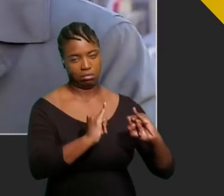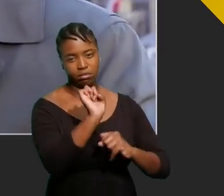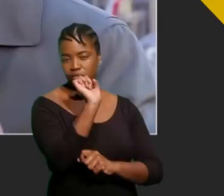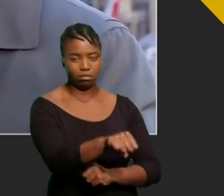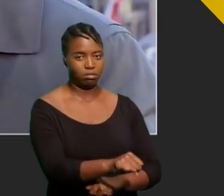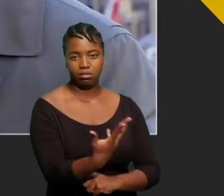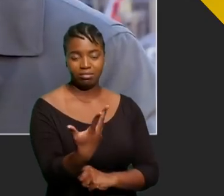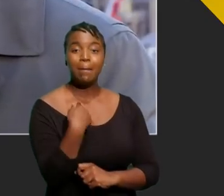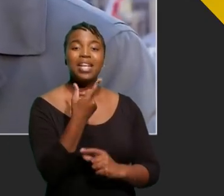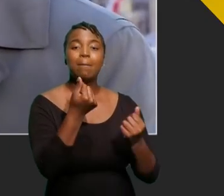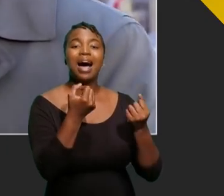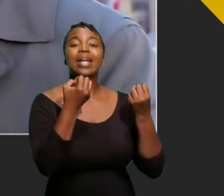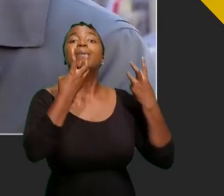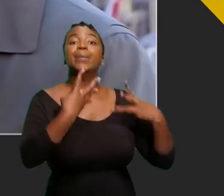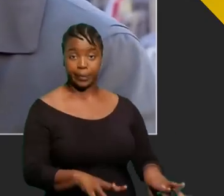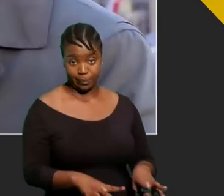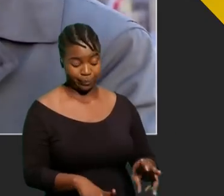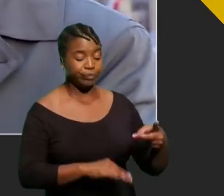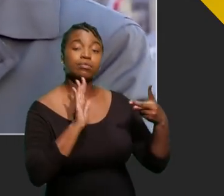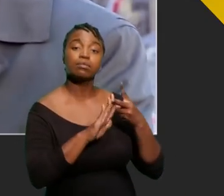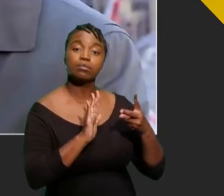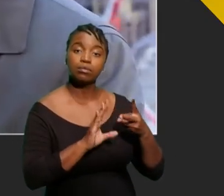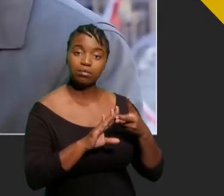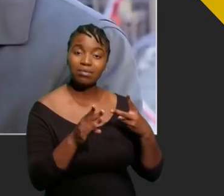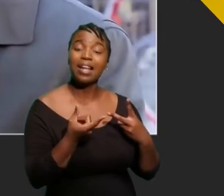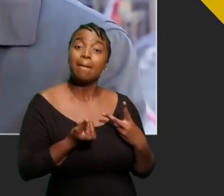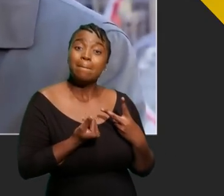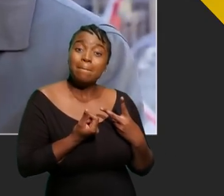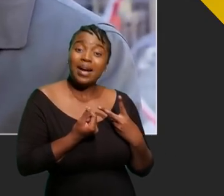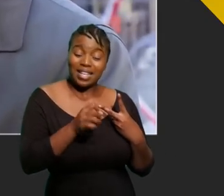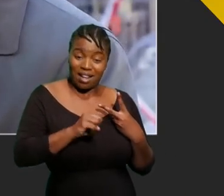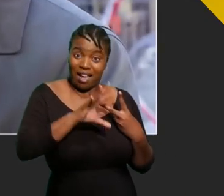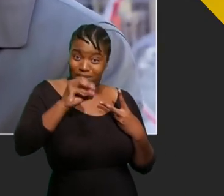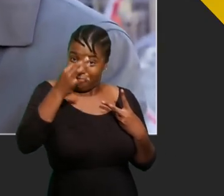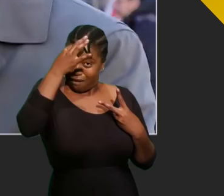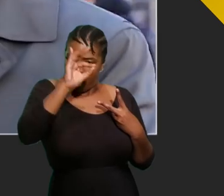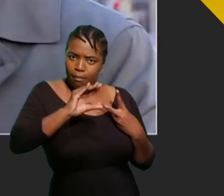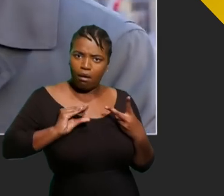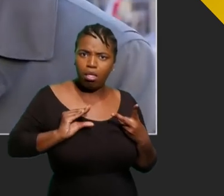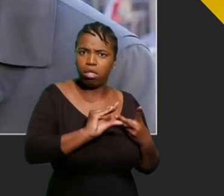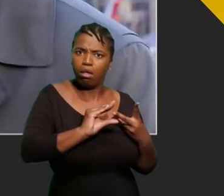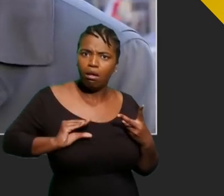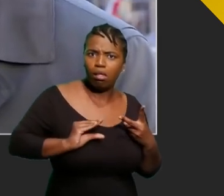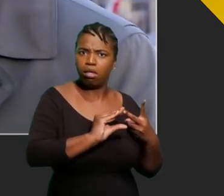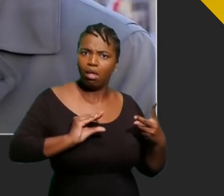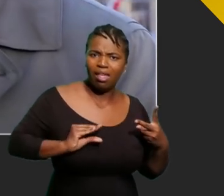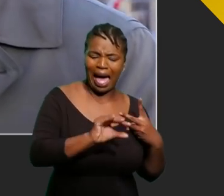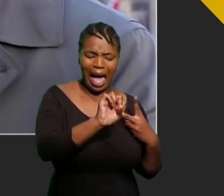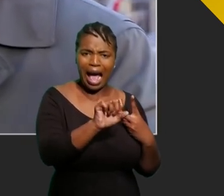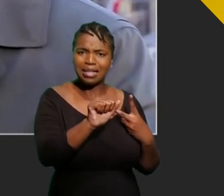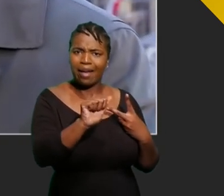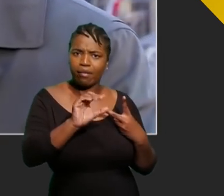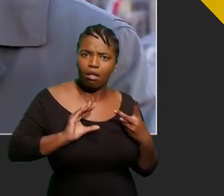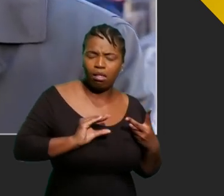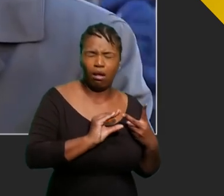basically means they're out of money. Yep. Secondly, the amount of money that the South African government has to put into the airline